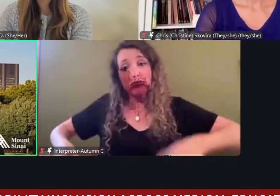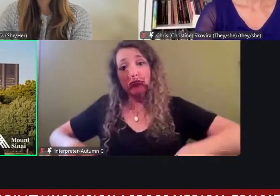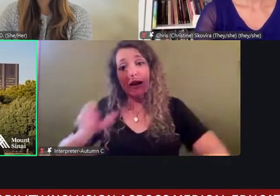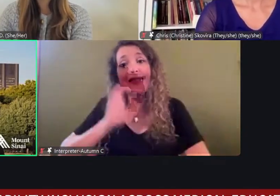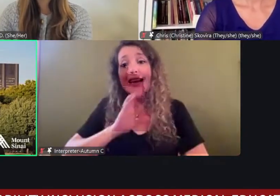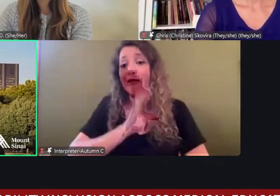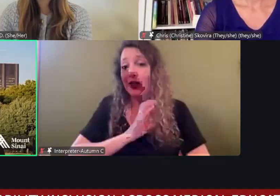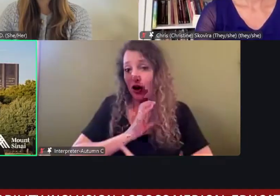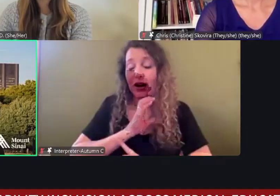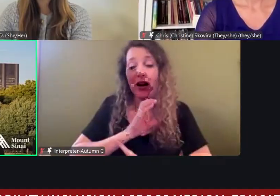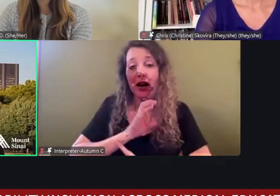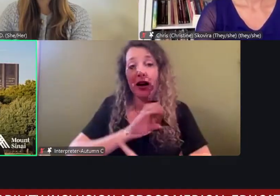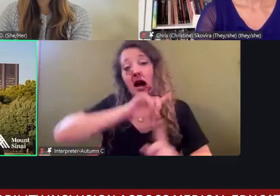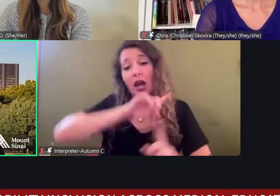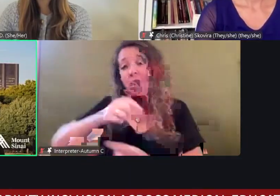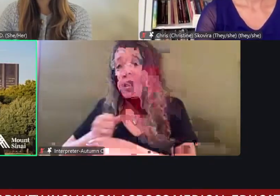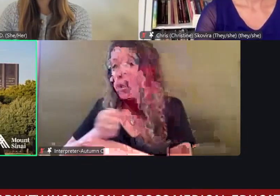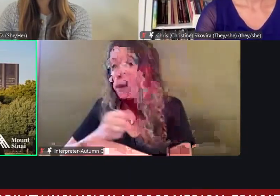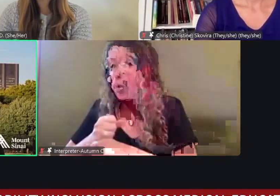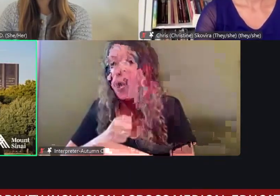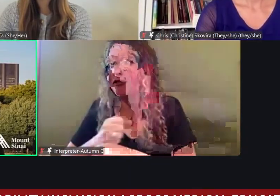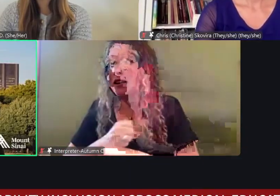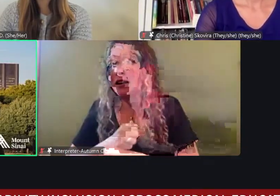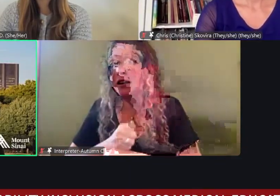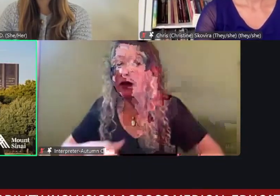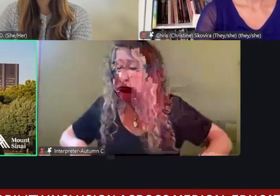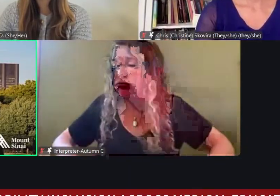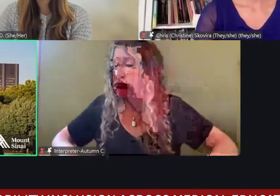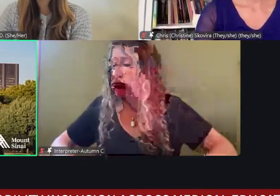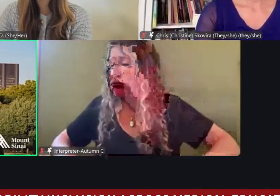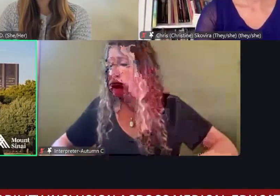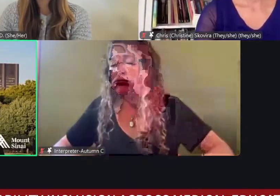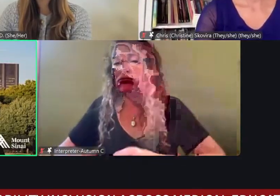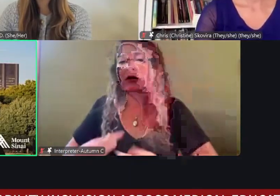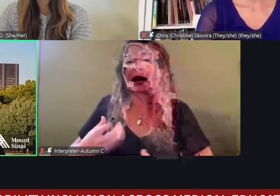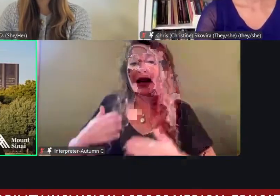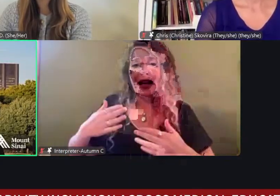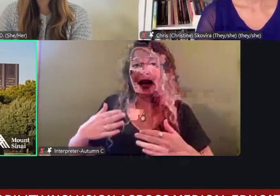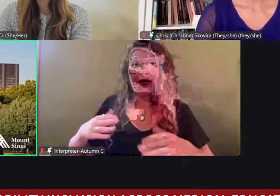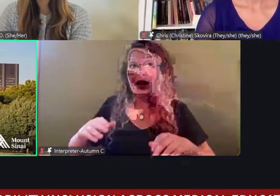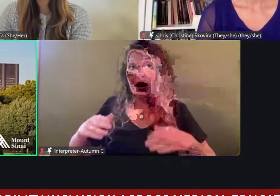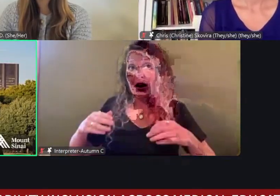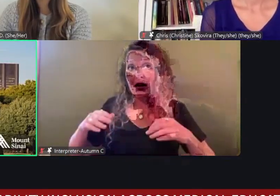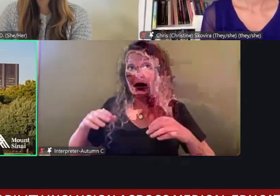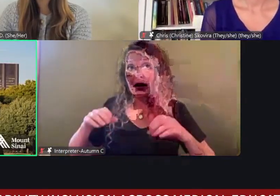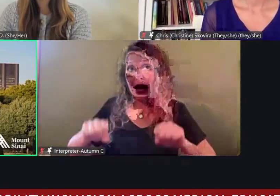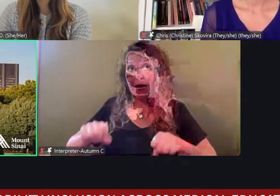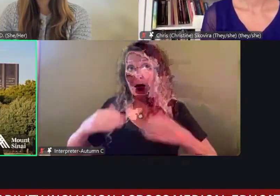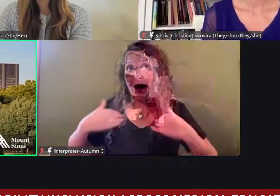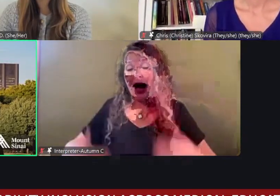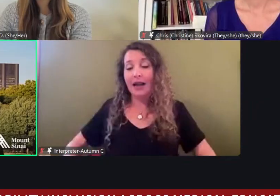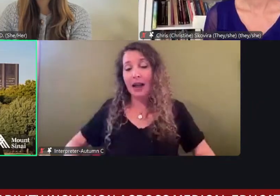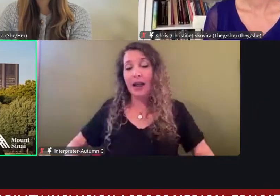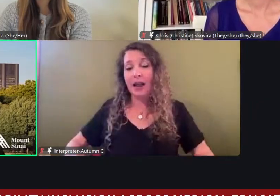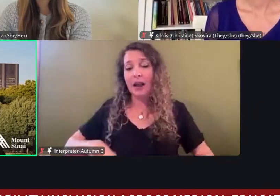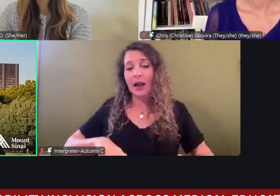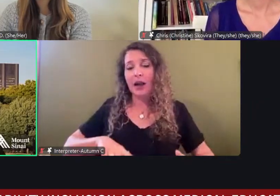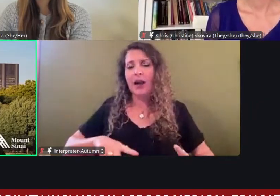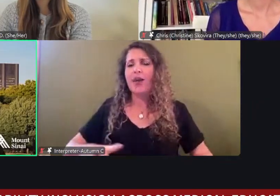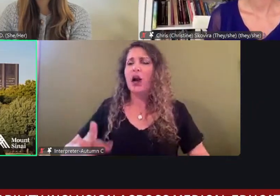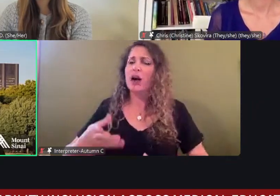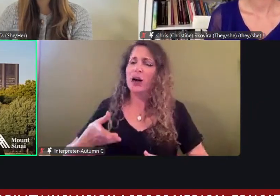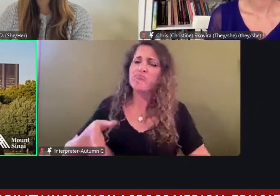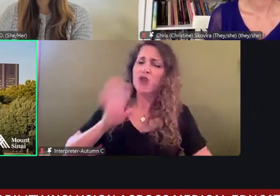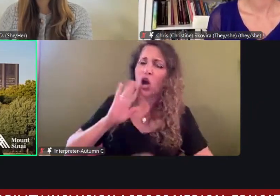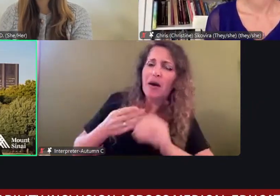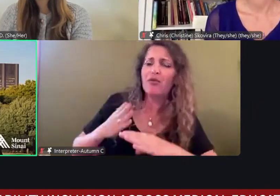coffee. It's a known experience. They know how easy it may be in their own abled body. And so they're just going to comment on the physical